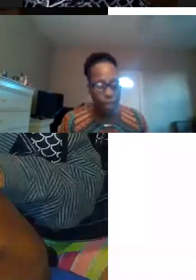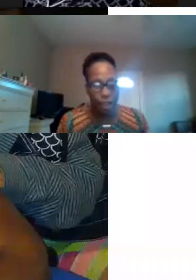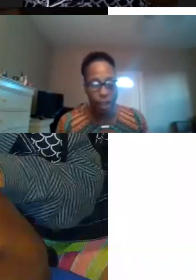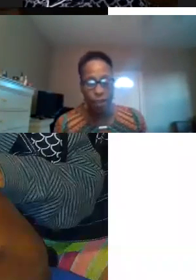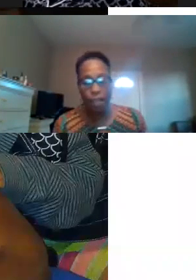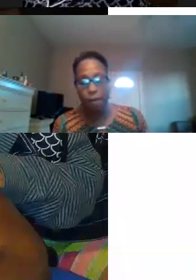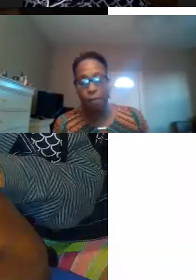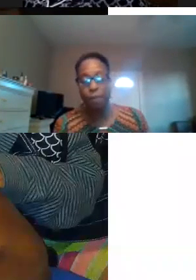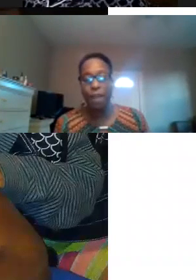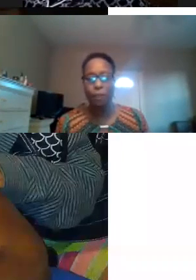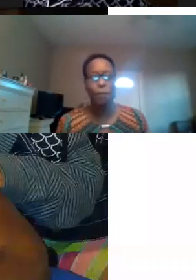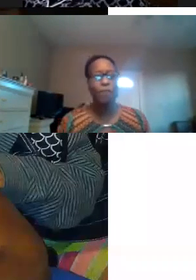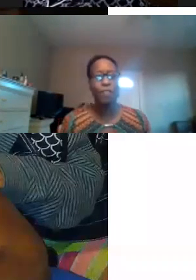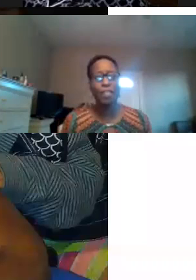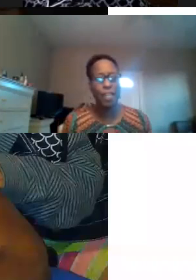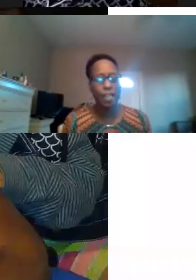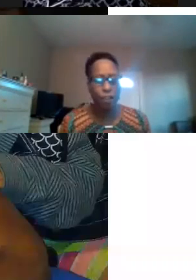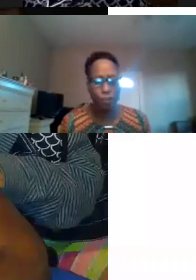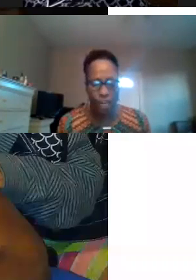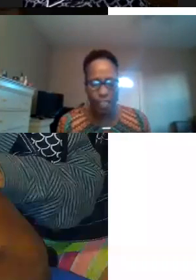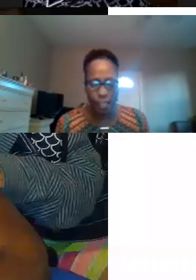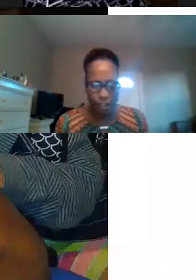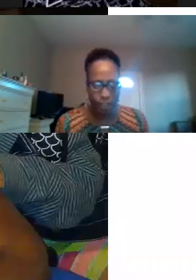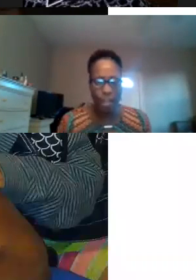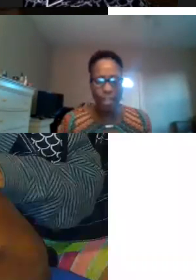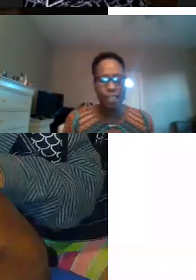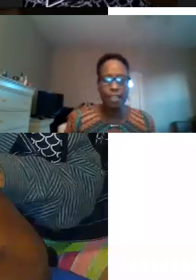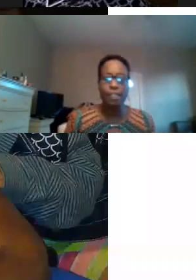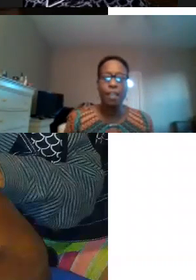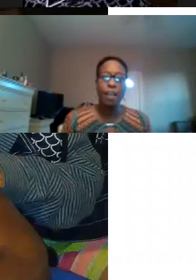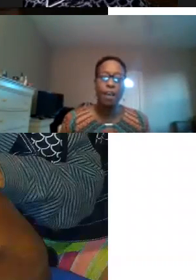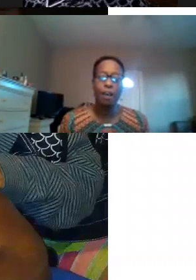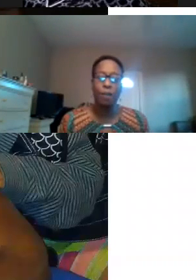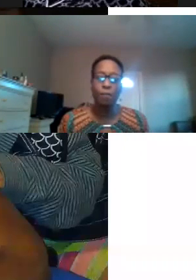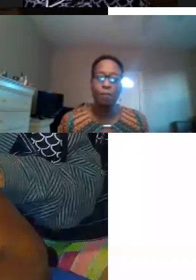rate in Black women versus any other race here in the United States.